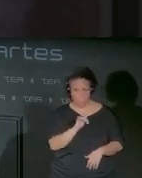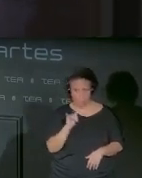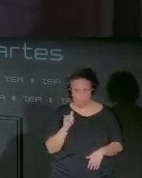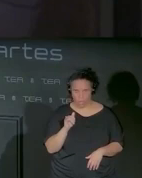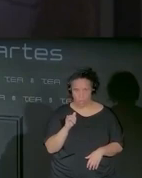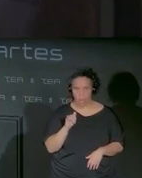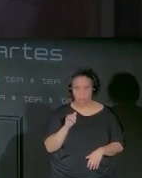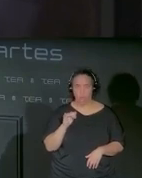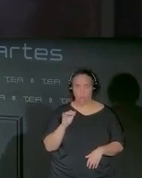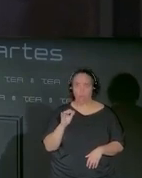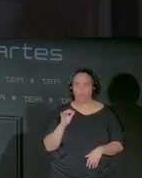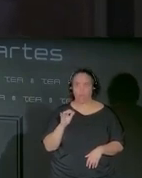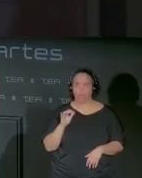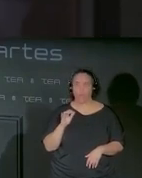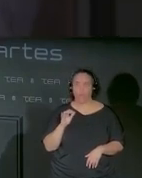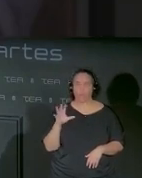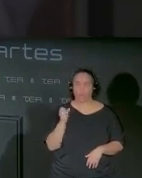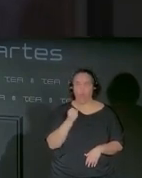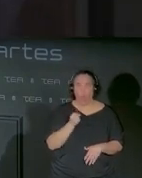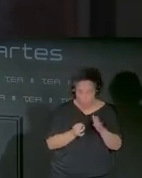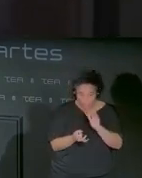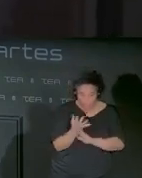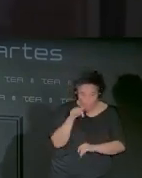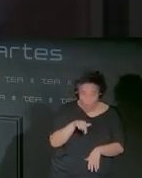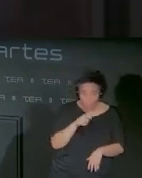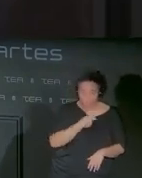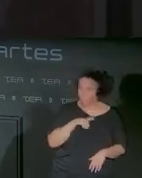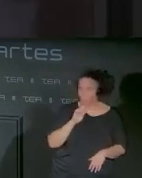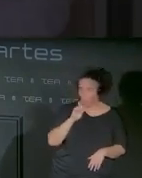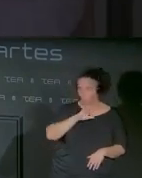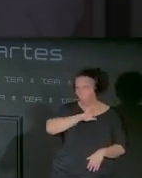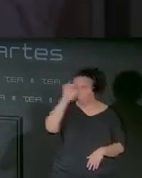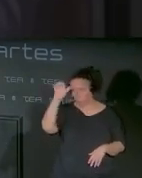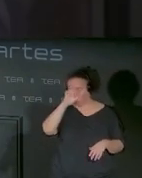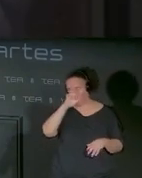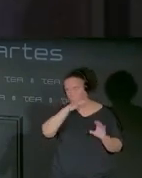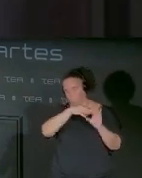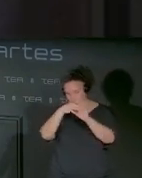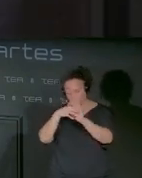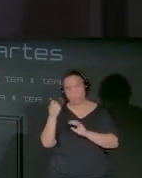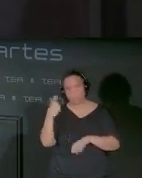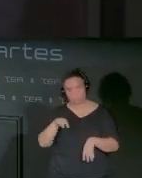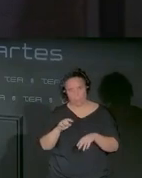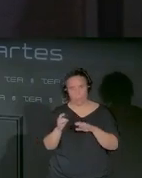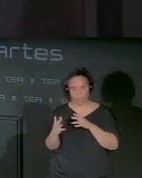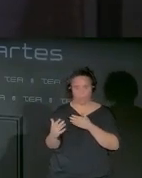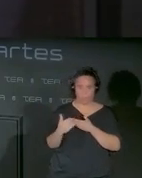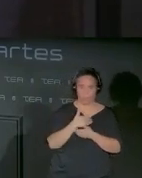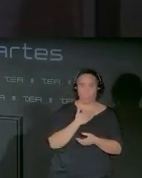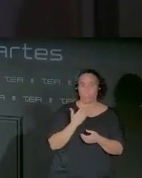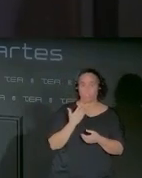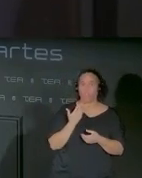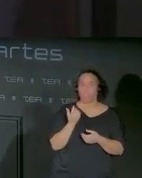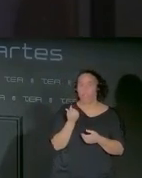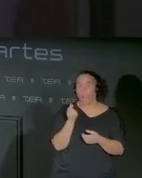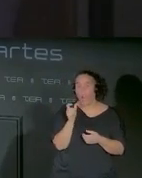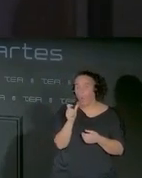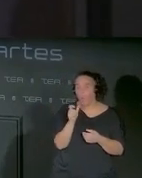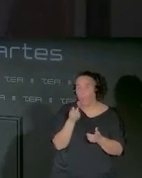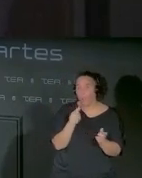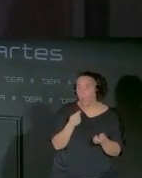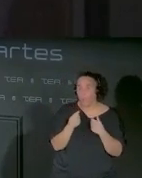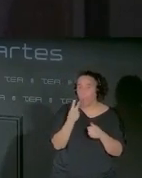share in that market of 2 billion euros in Spain that is destined to the European productions. So we have to